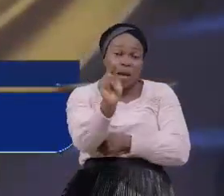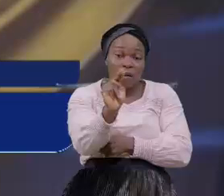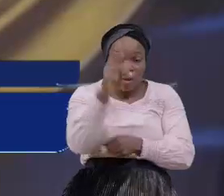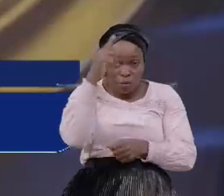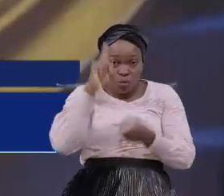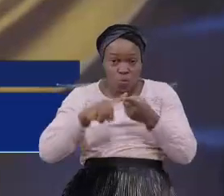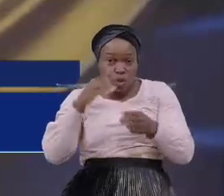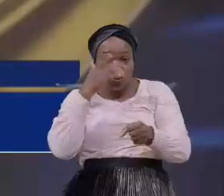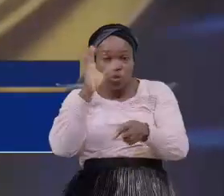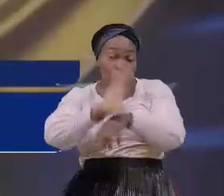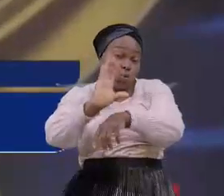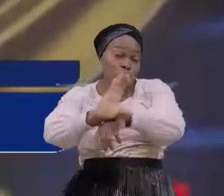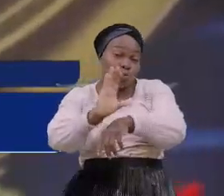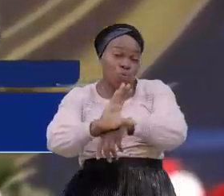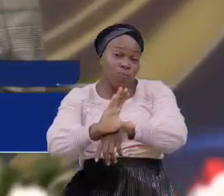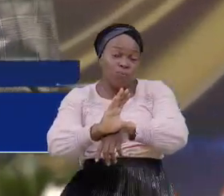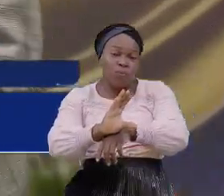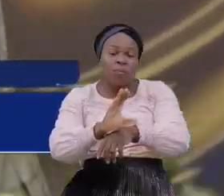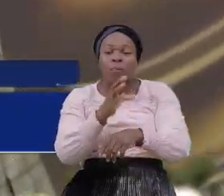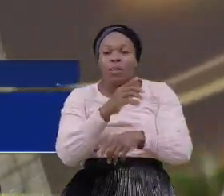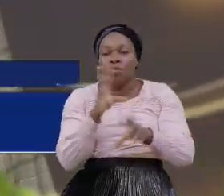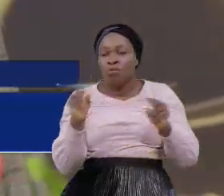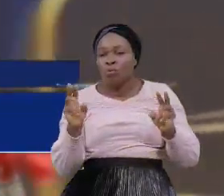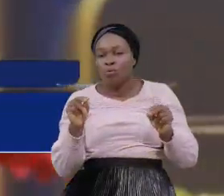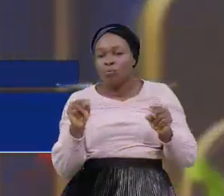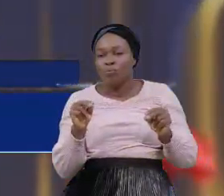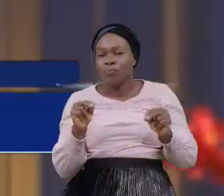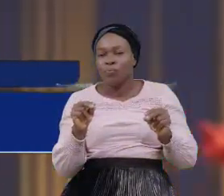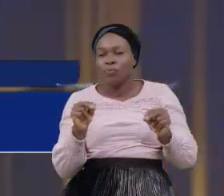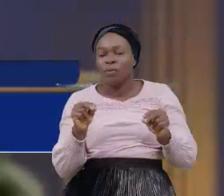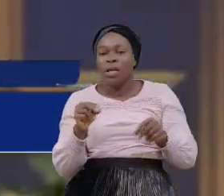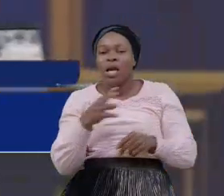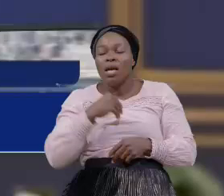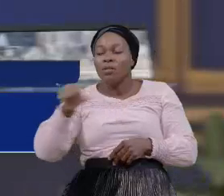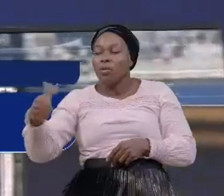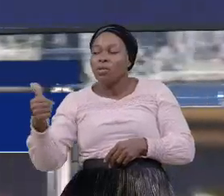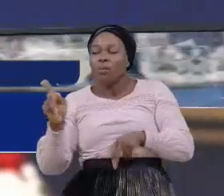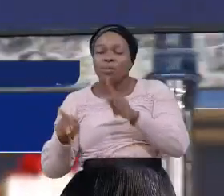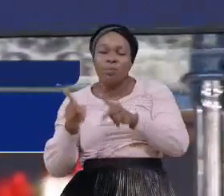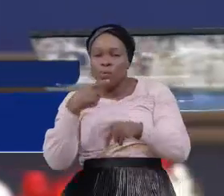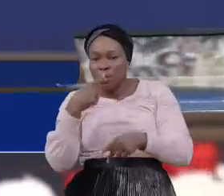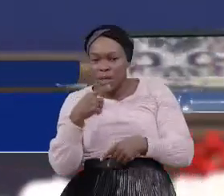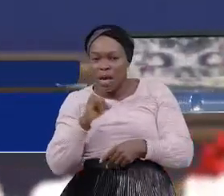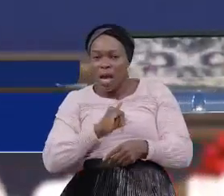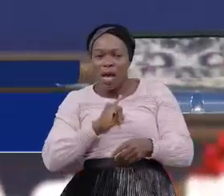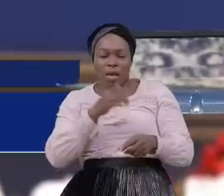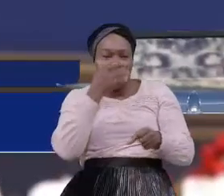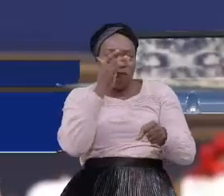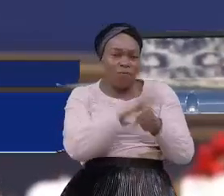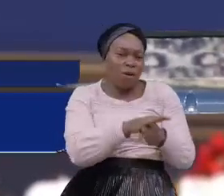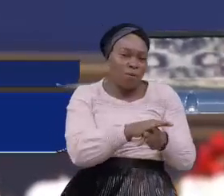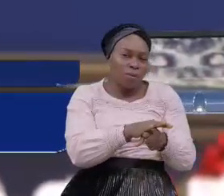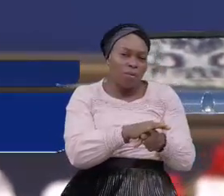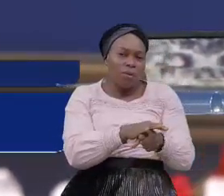naira. Good for you. Other people say, I vow I will always